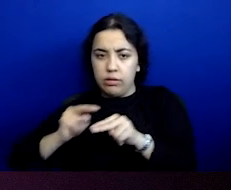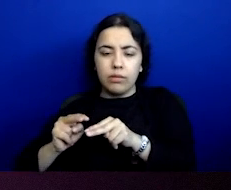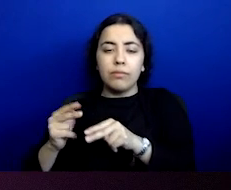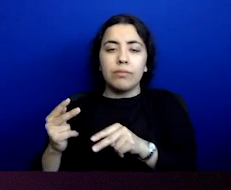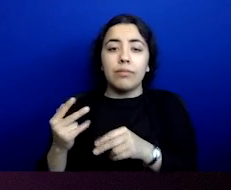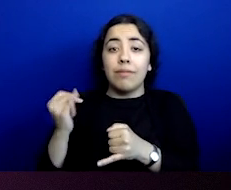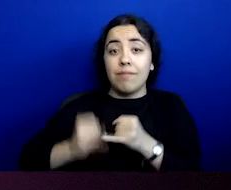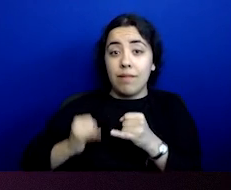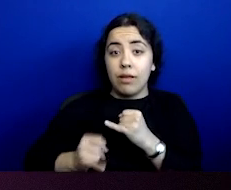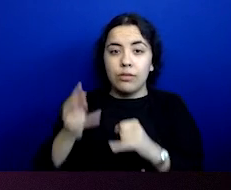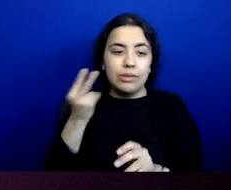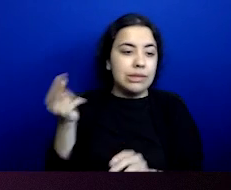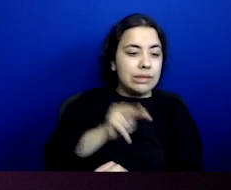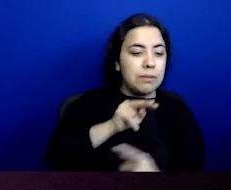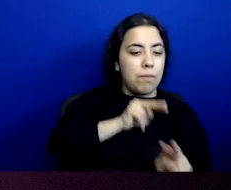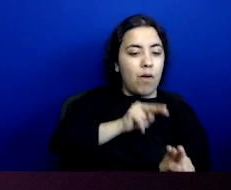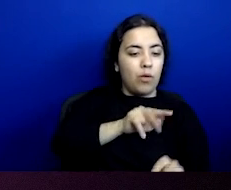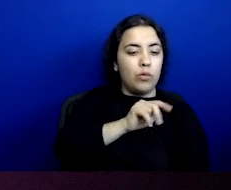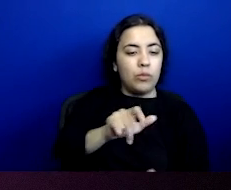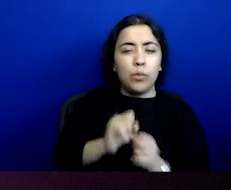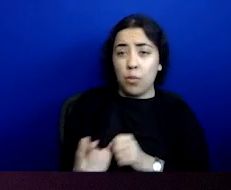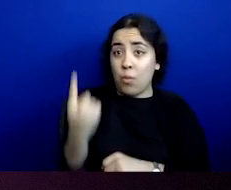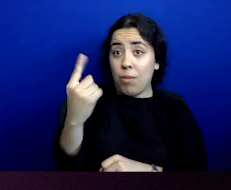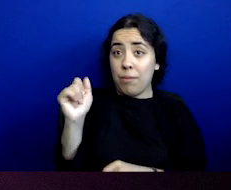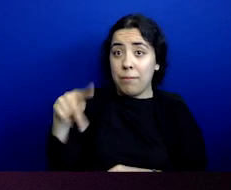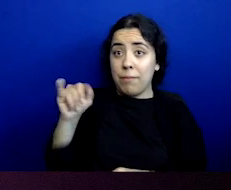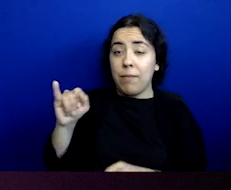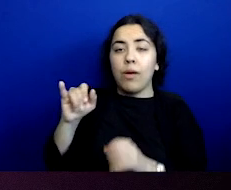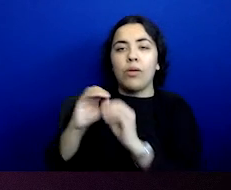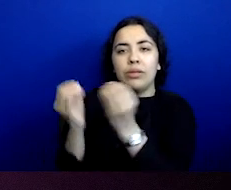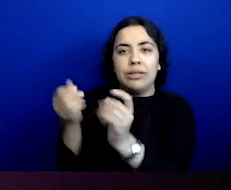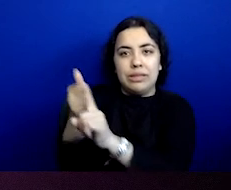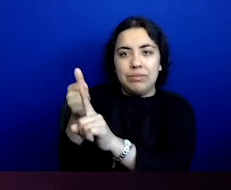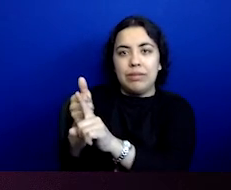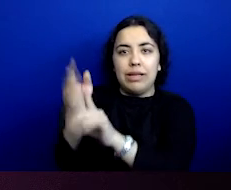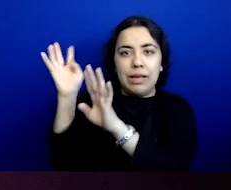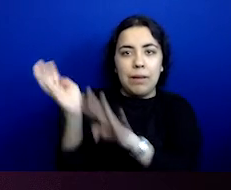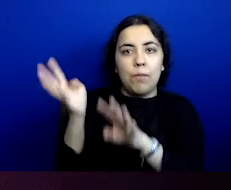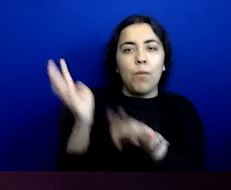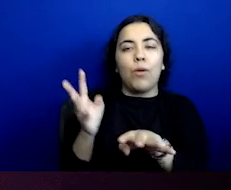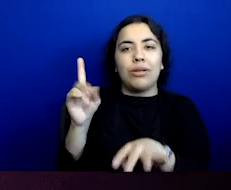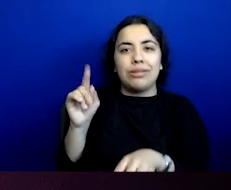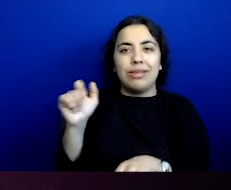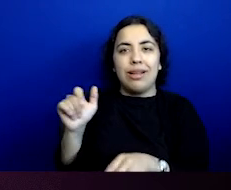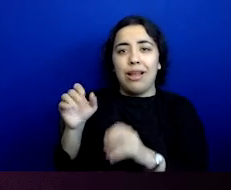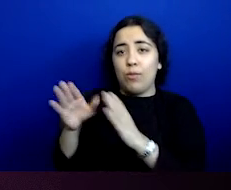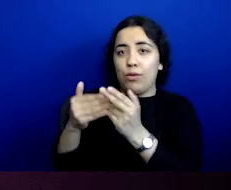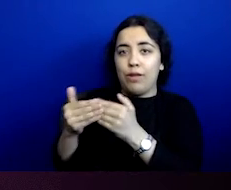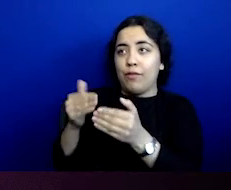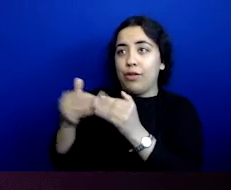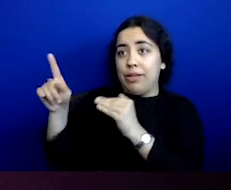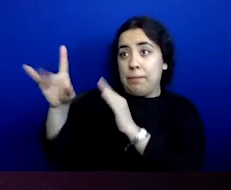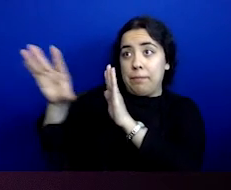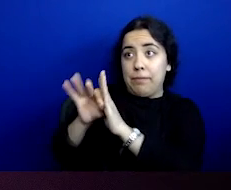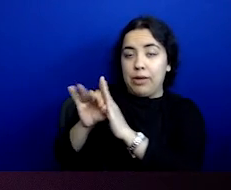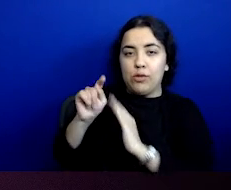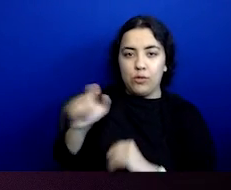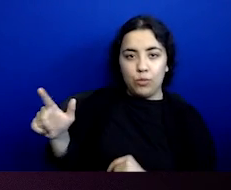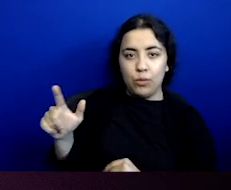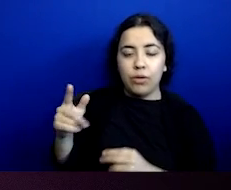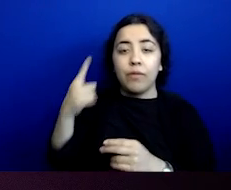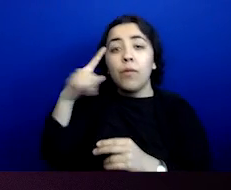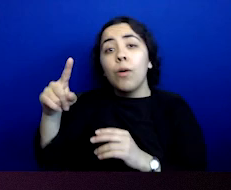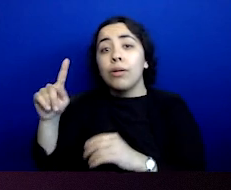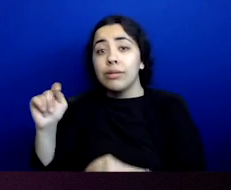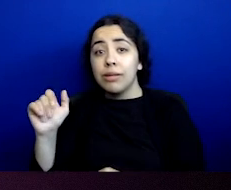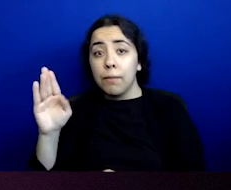this going back to the monitoring of tools. With a single API, organizations can then import the data in their tool of choice. We've seen analysts use this for things like Tableau. We've